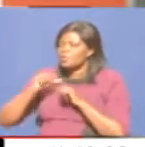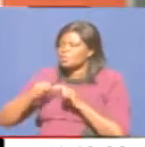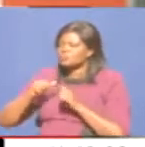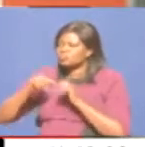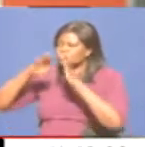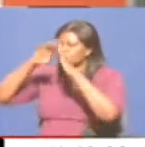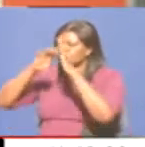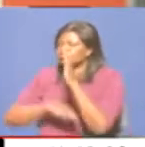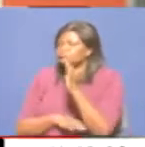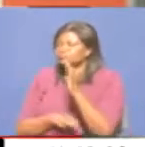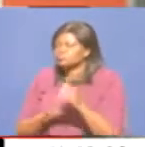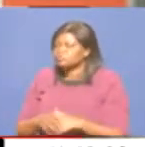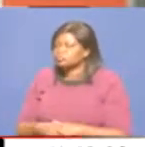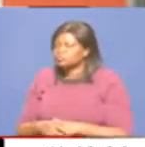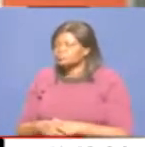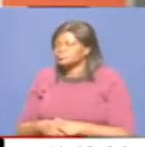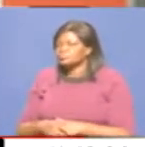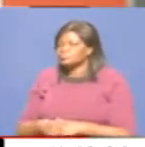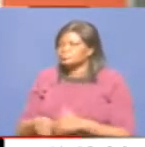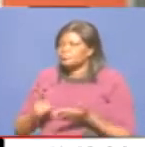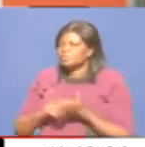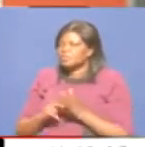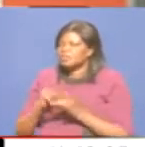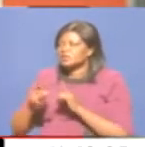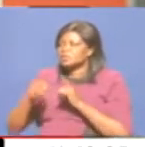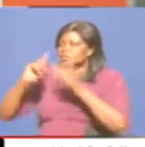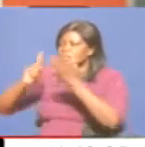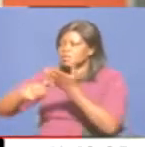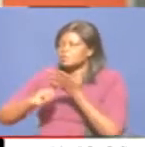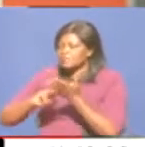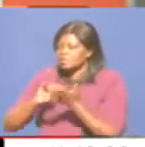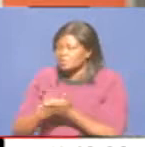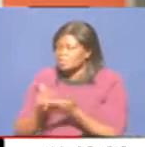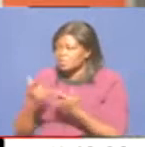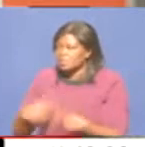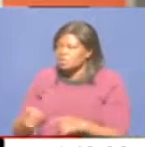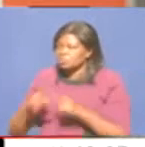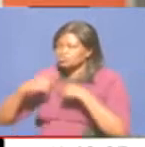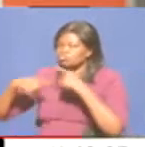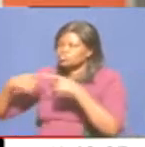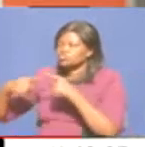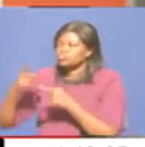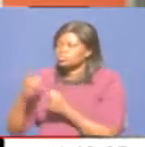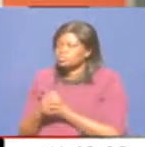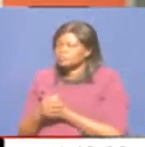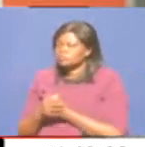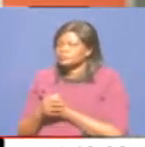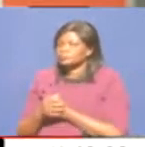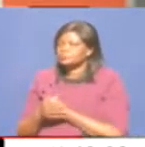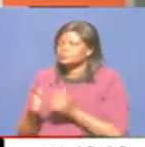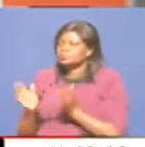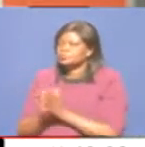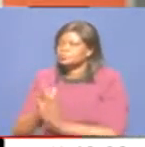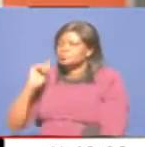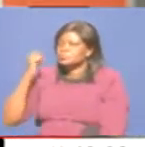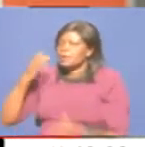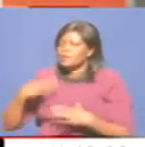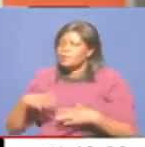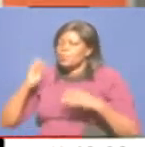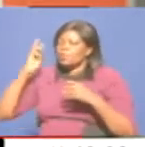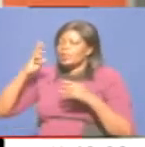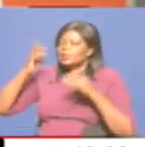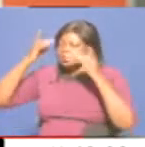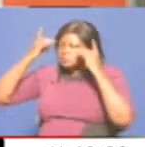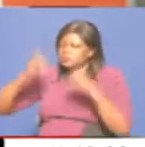Mm-hmm. So I think it is a debate that it is allowed to go on, and Kenyans will make a choice in terms